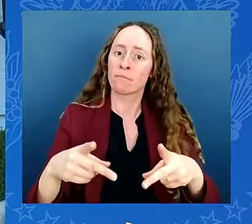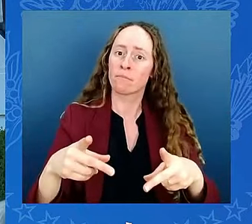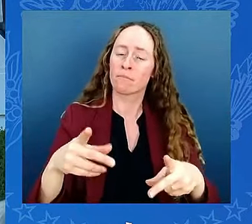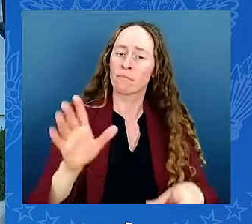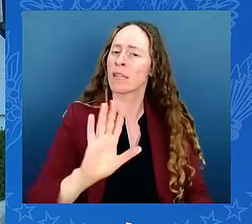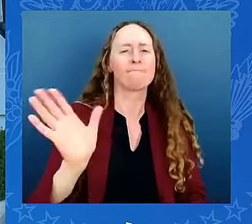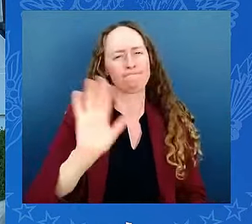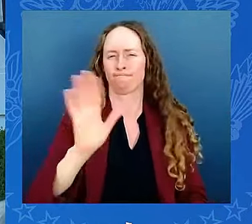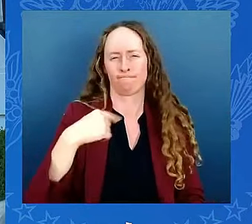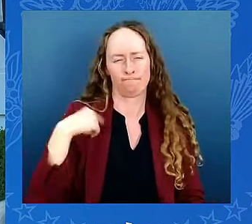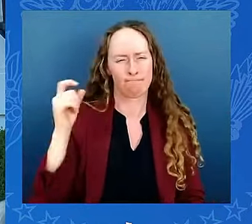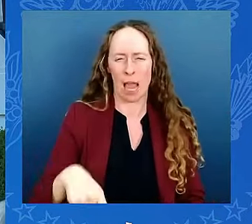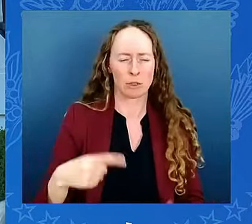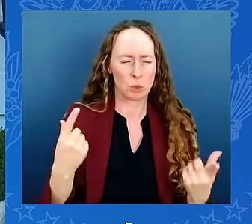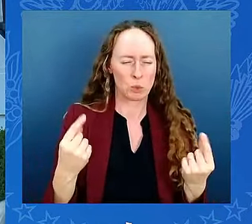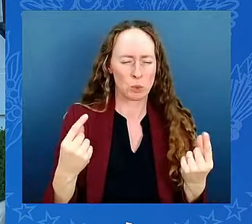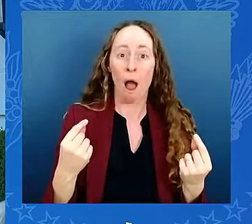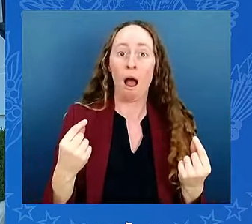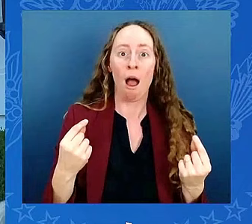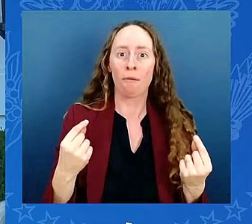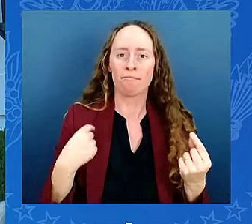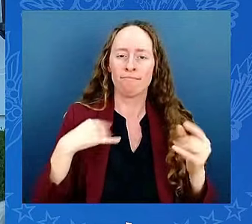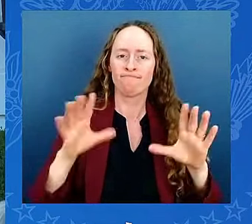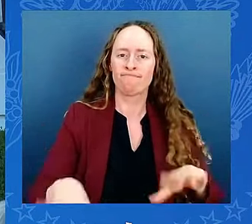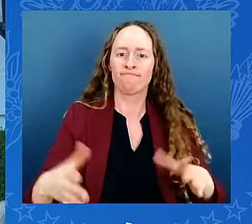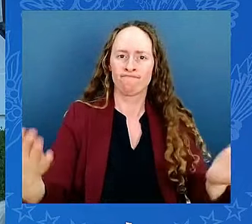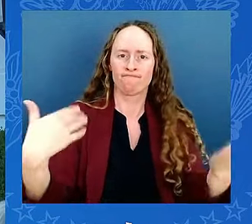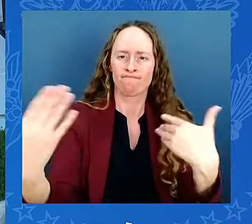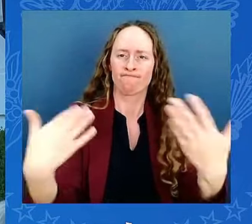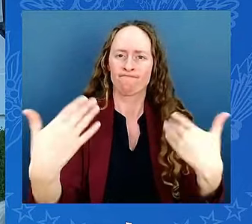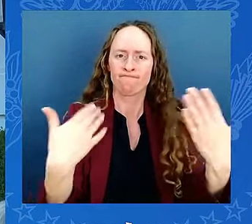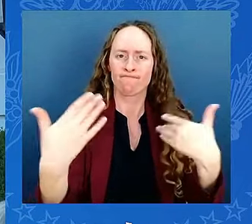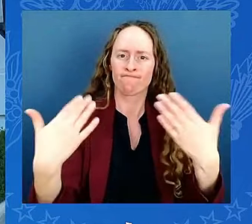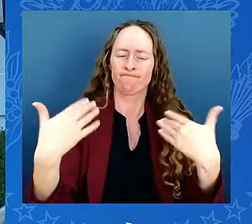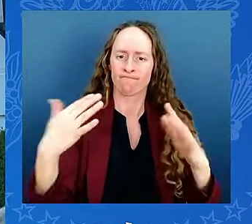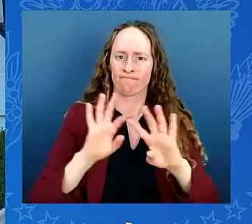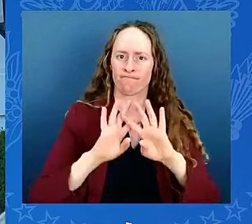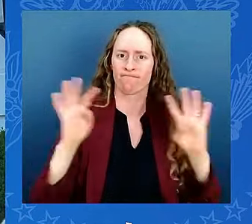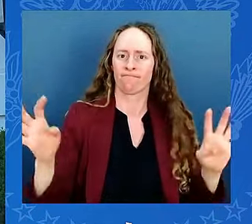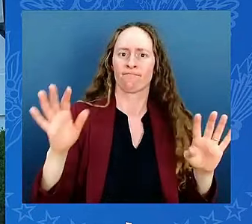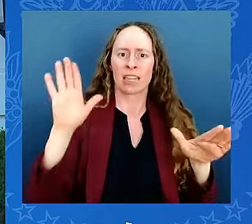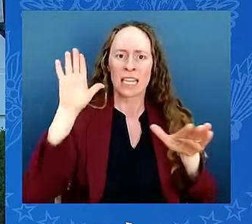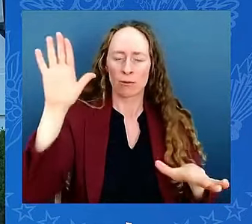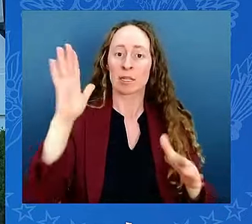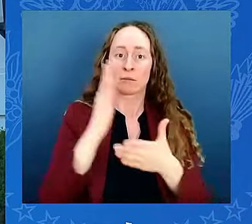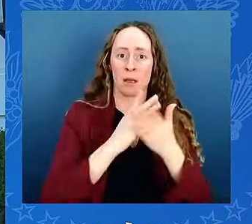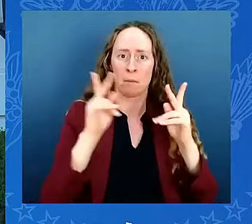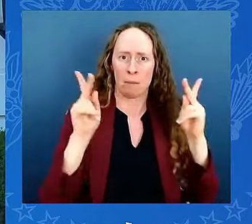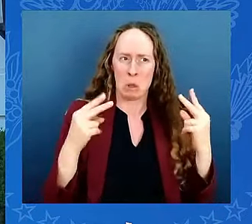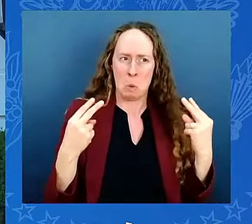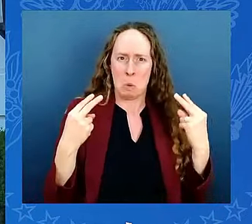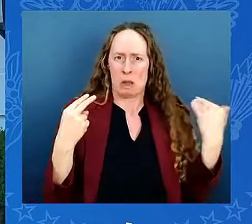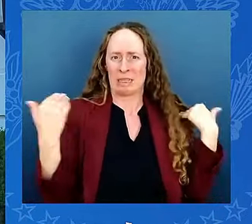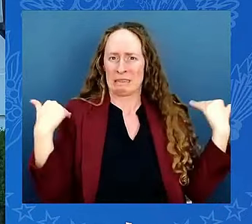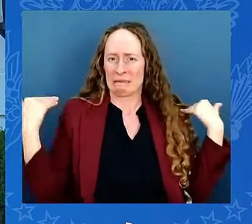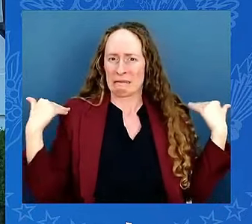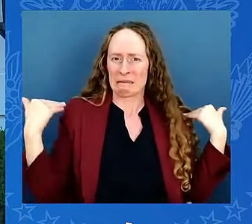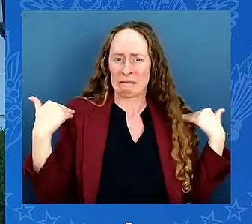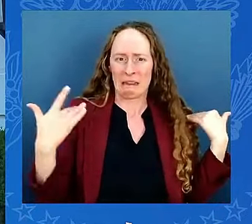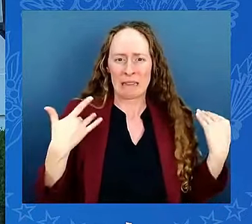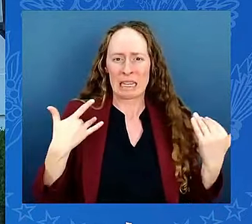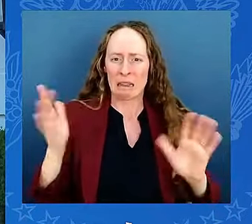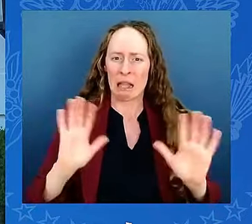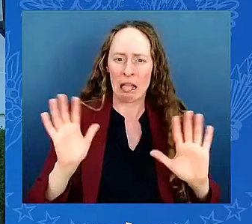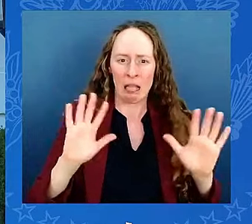senators saying it was too salacious for the public to see. That was one of the arguments. You may be right, Joe, but it's